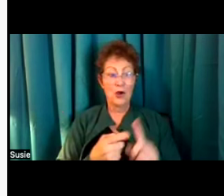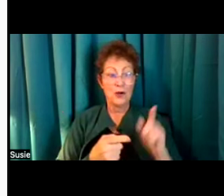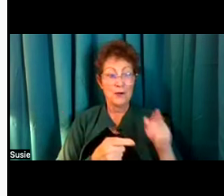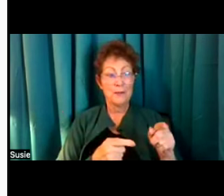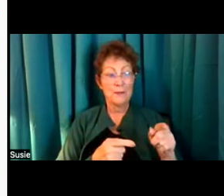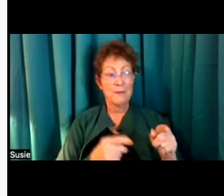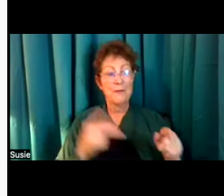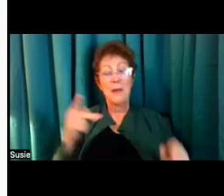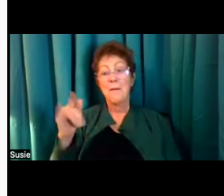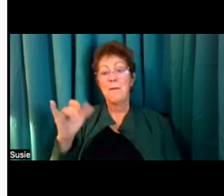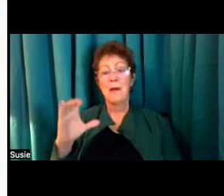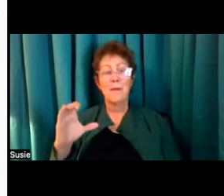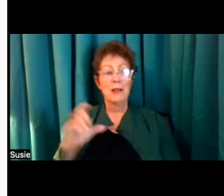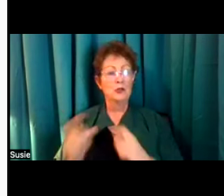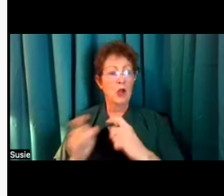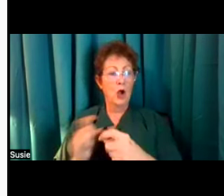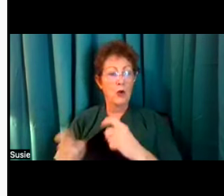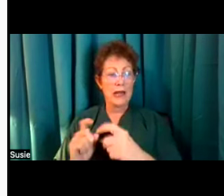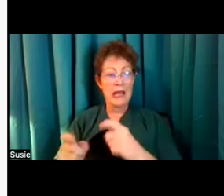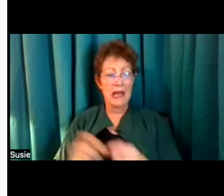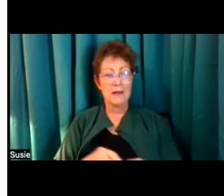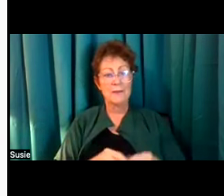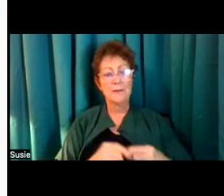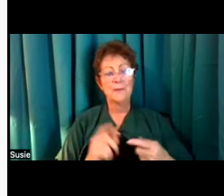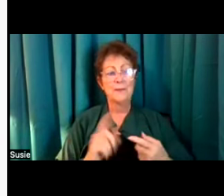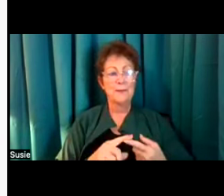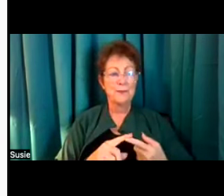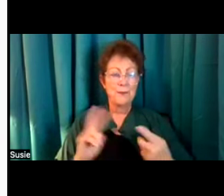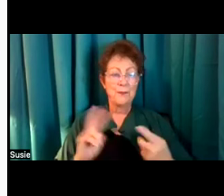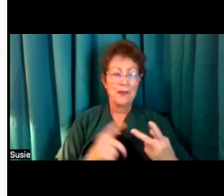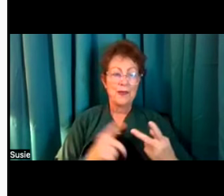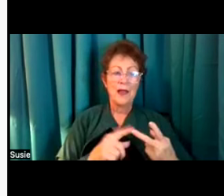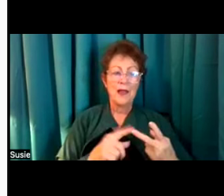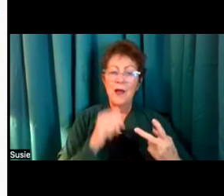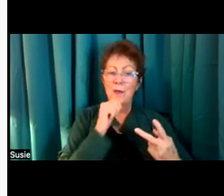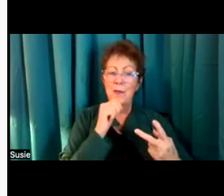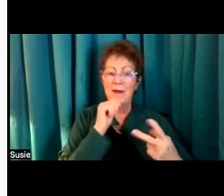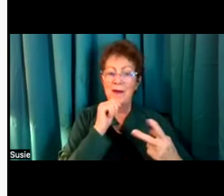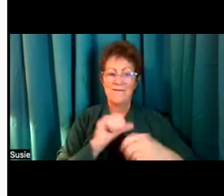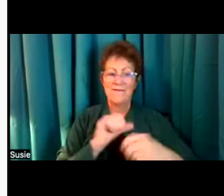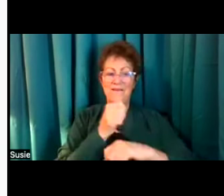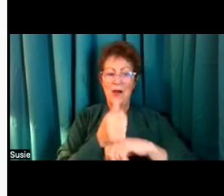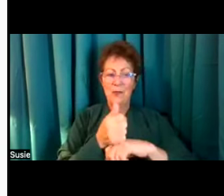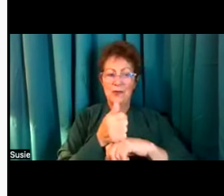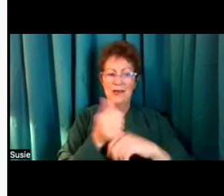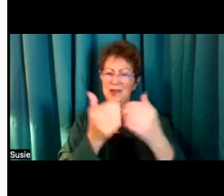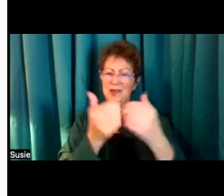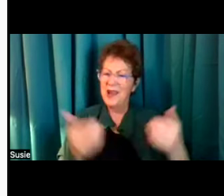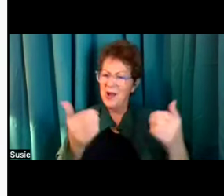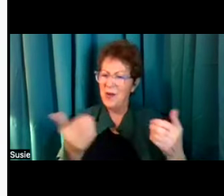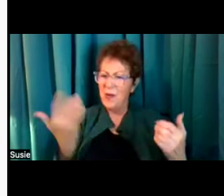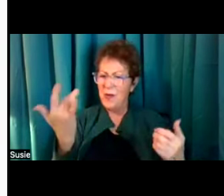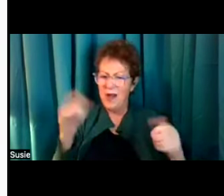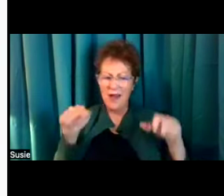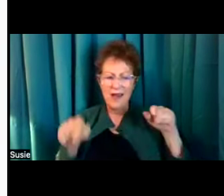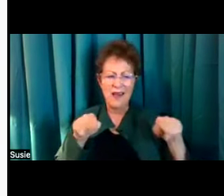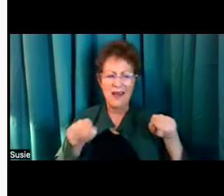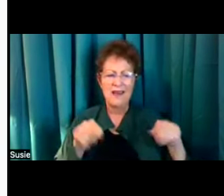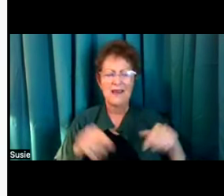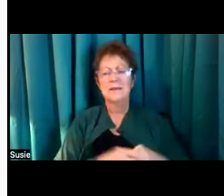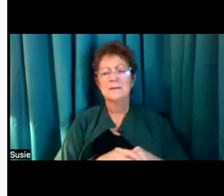public charity, and the second is a private foundation. And the distinction between the two is that